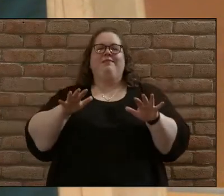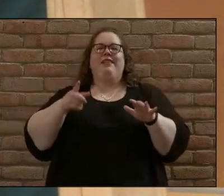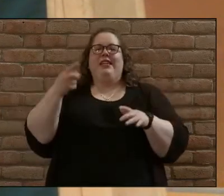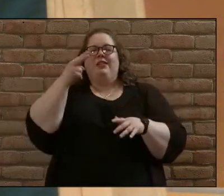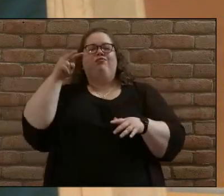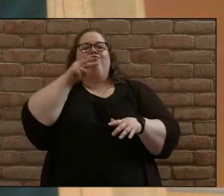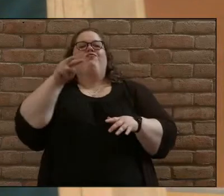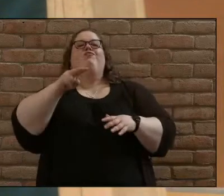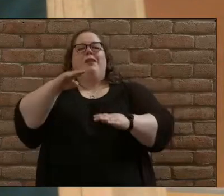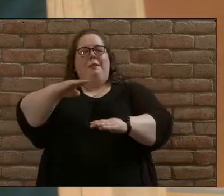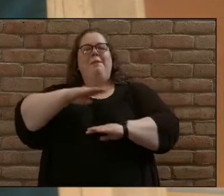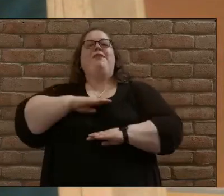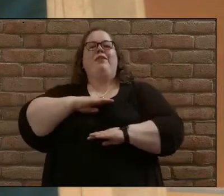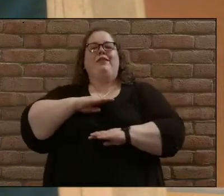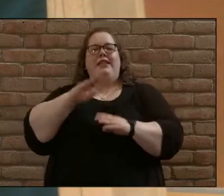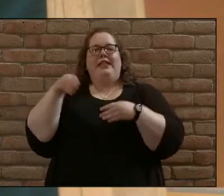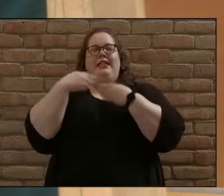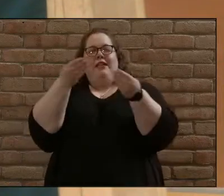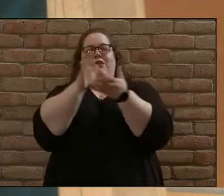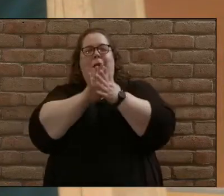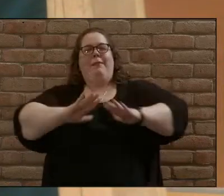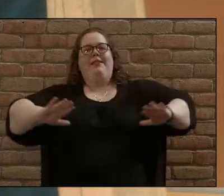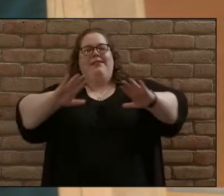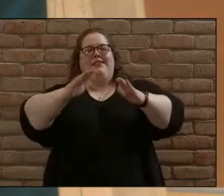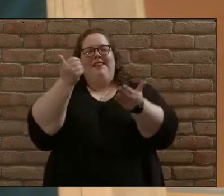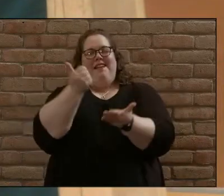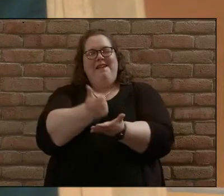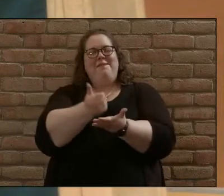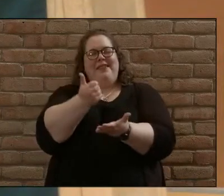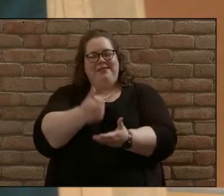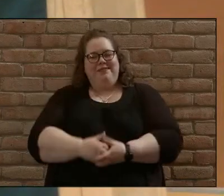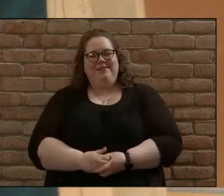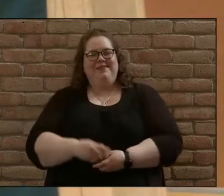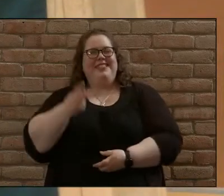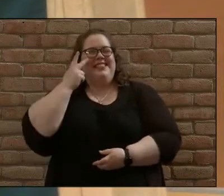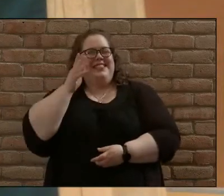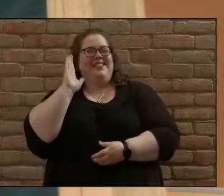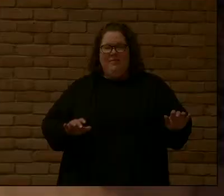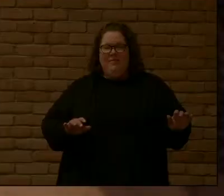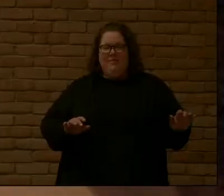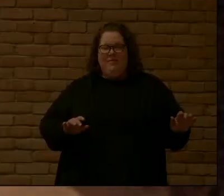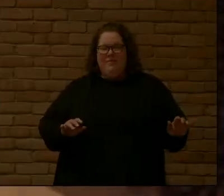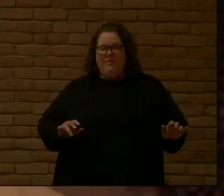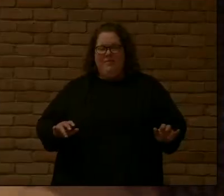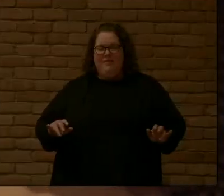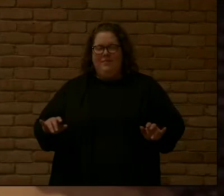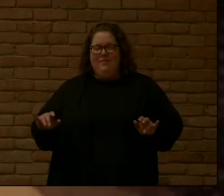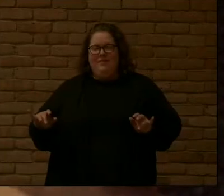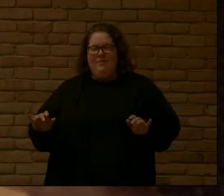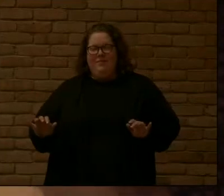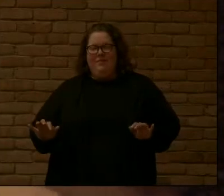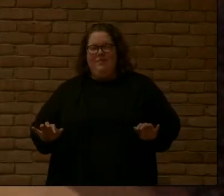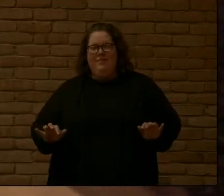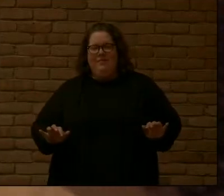with favor and give you peace. Amen. We'll see you next time.